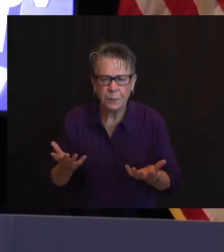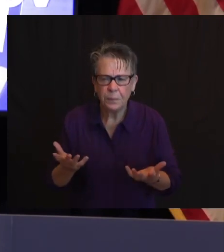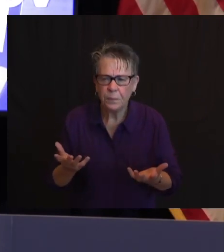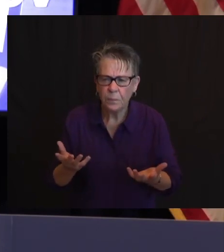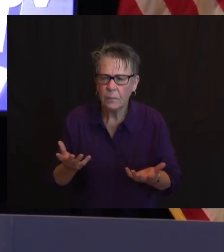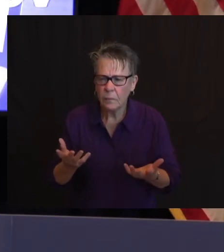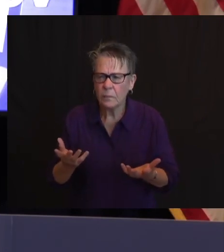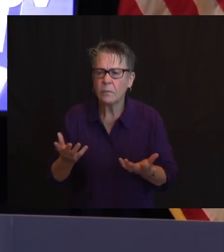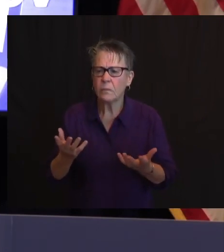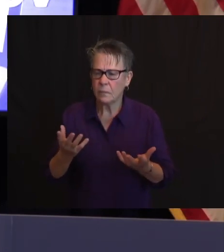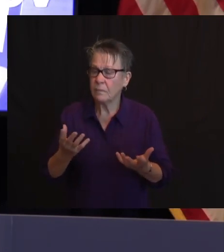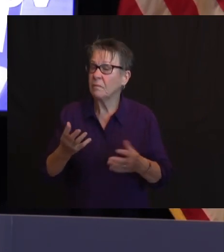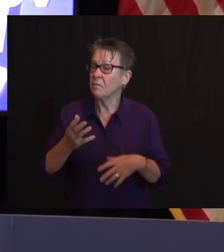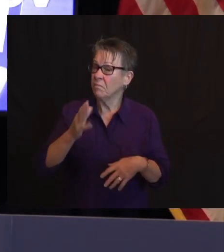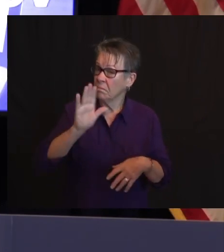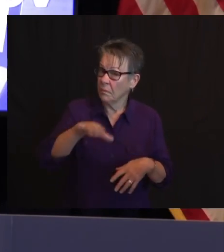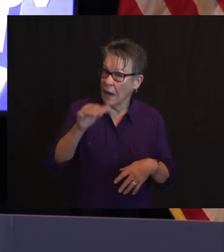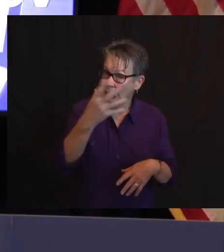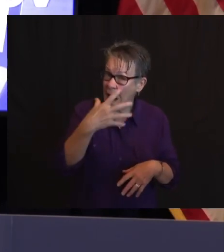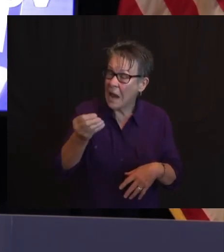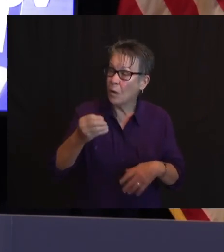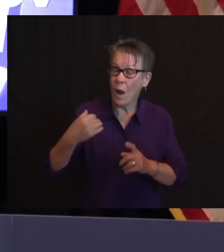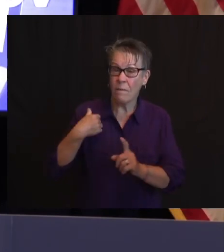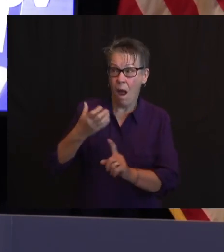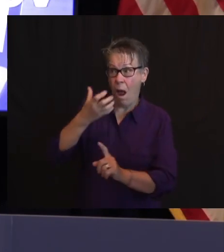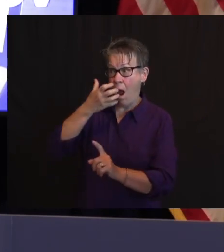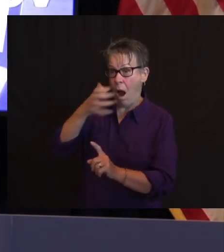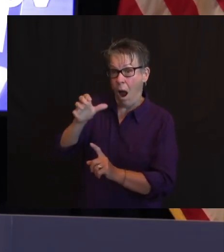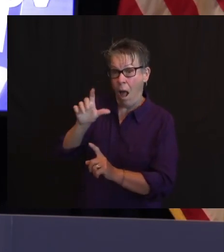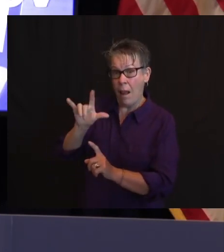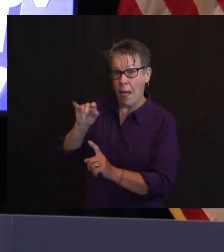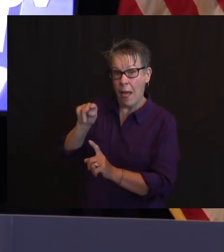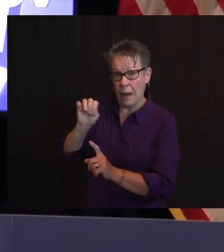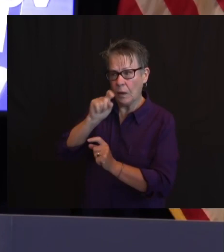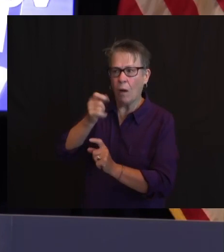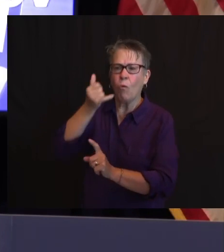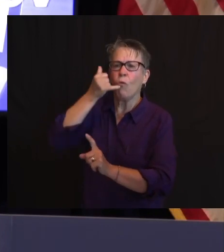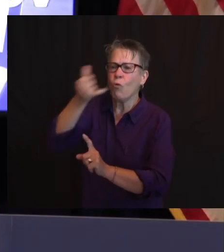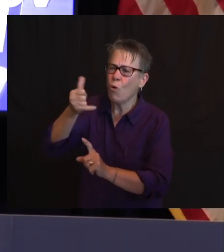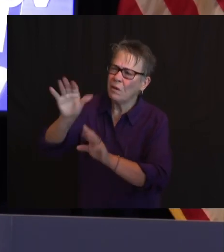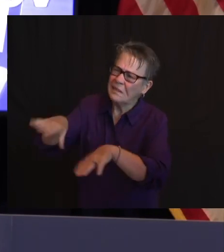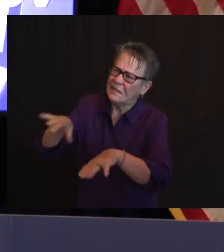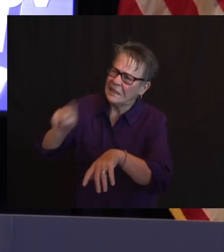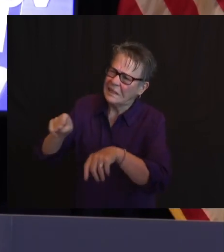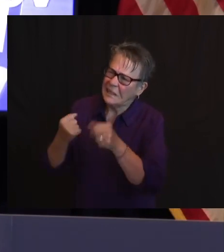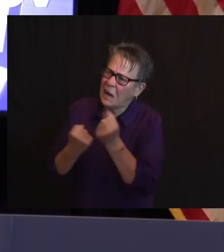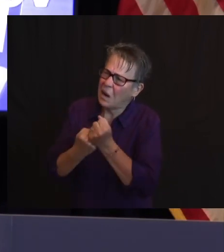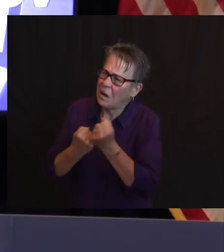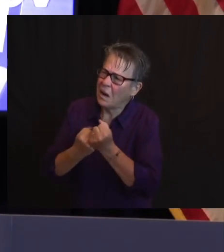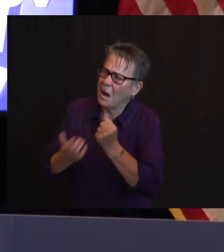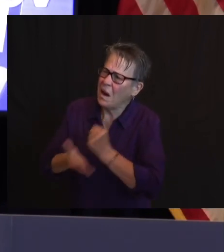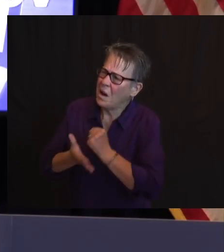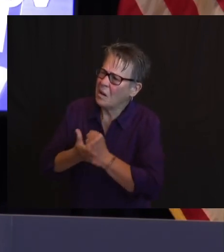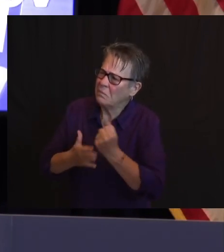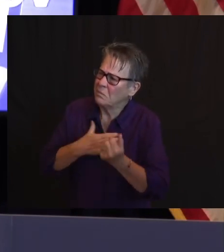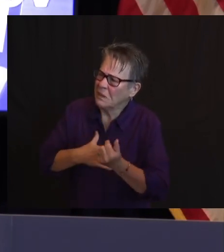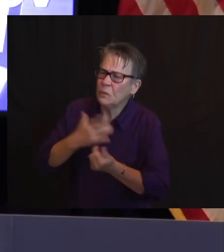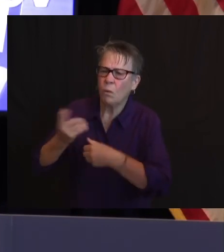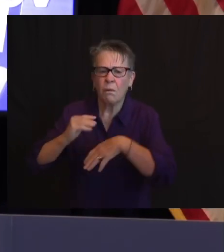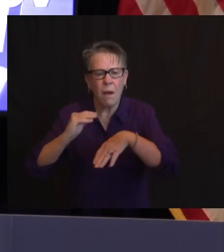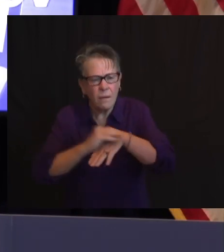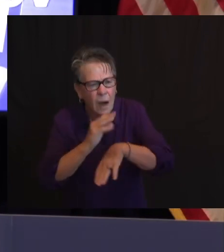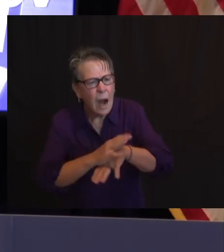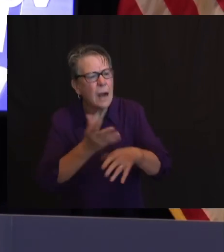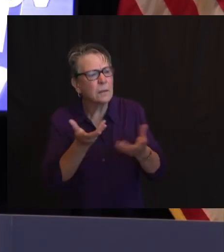of insurance status. For those who are dealing with stress, anxiety, depression, they can call the New Jersey Mental